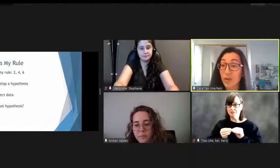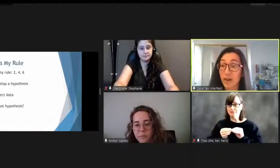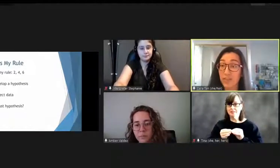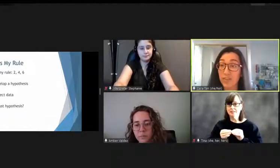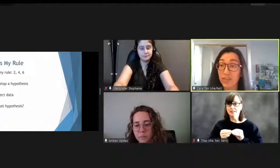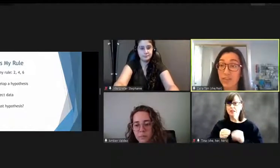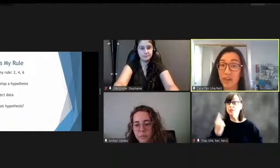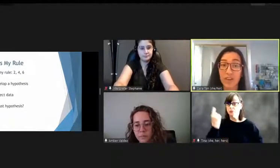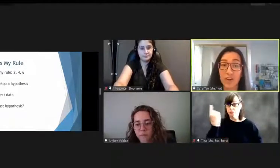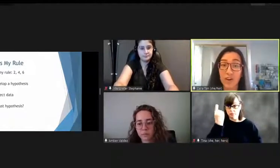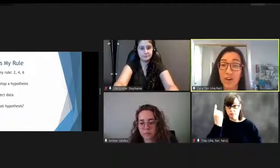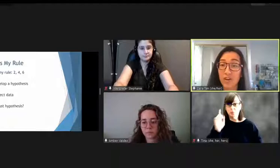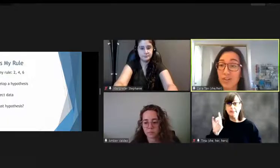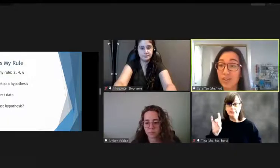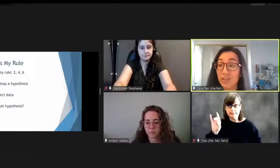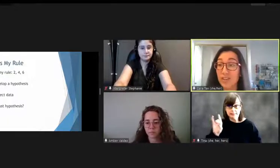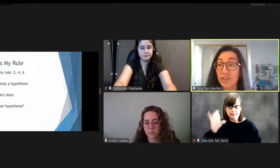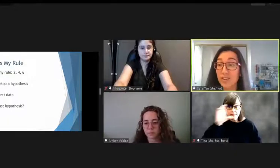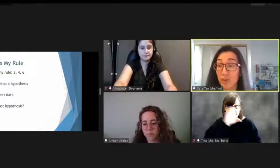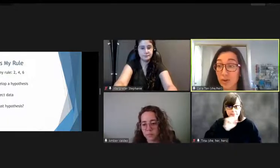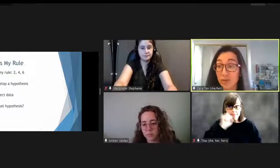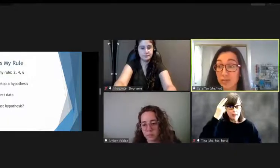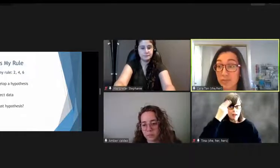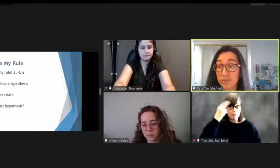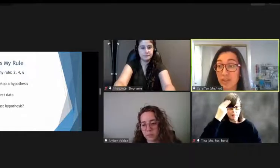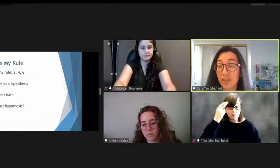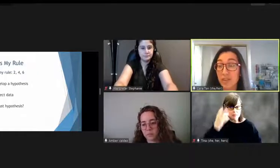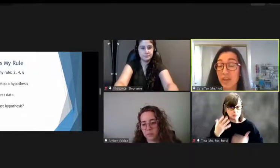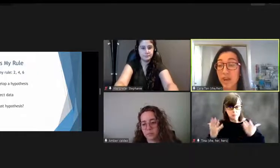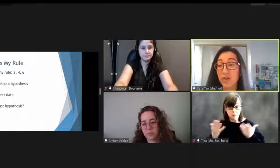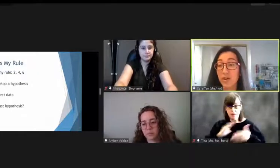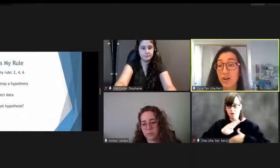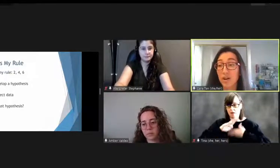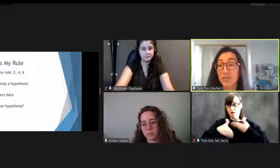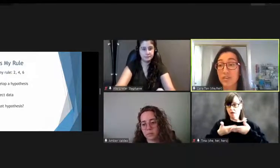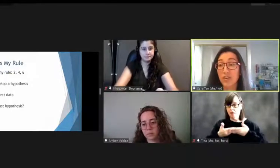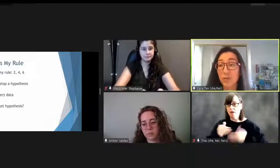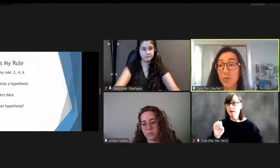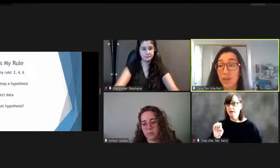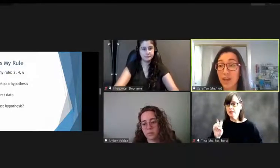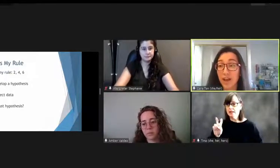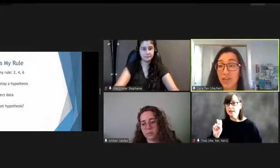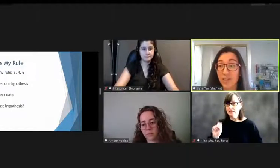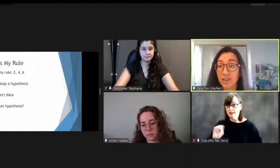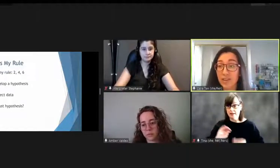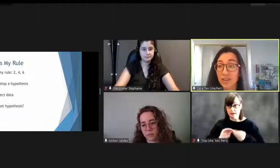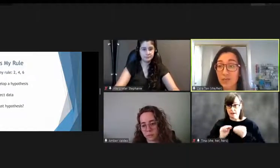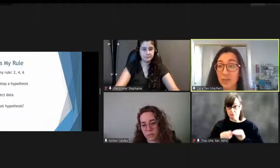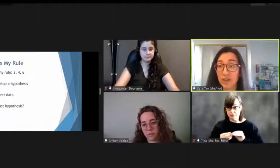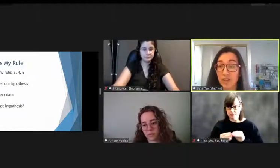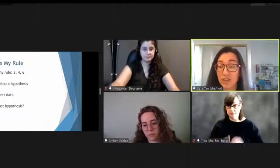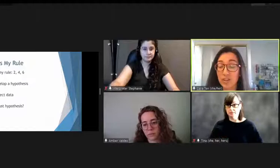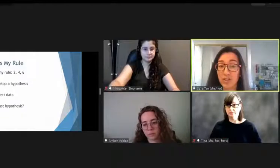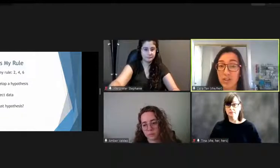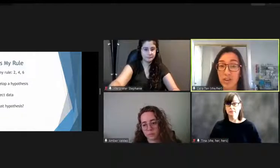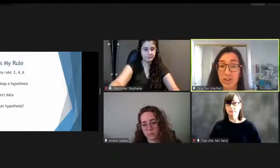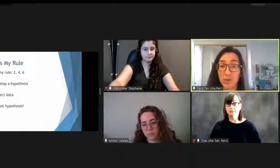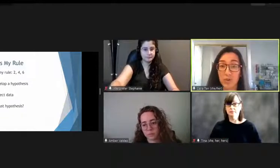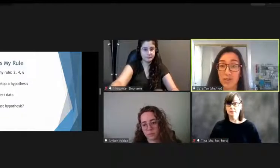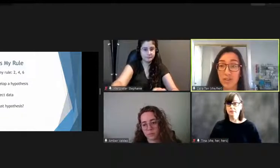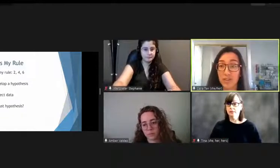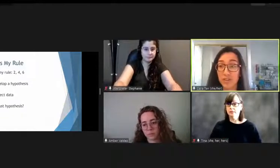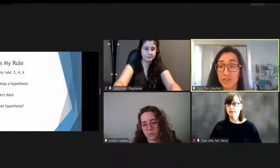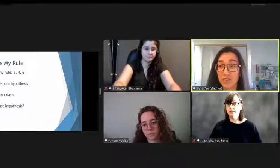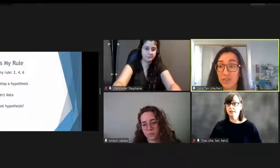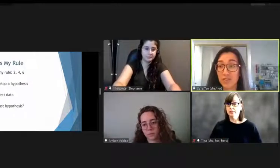have a hypothesis that they are all even numbers. Now, does anyone have any information that you